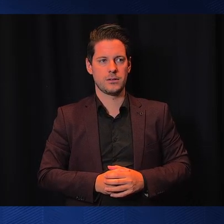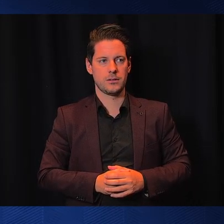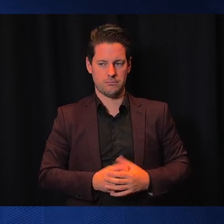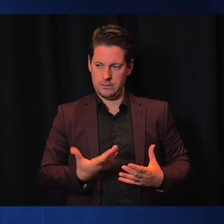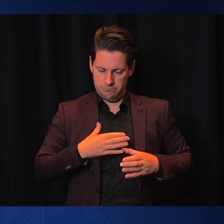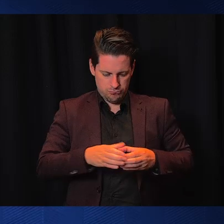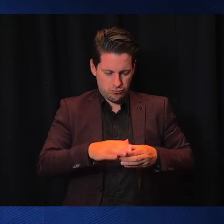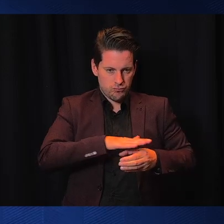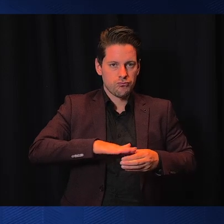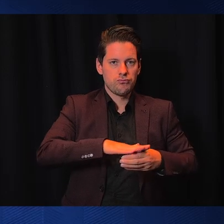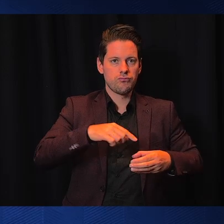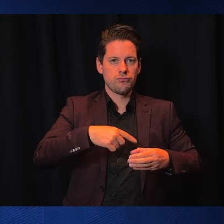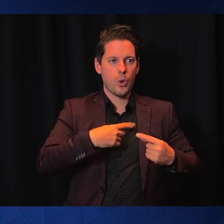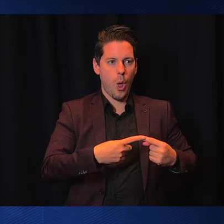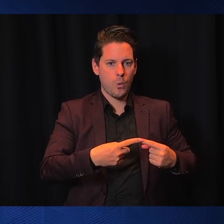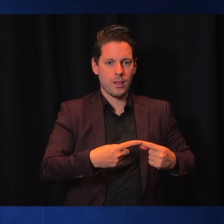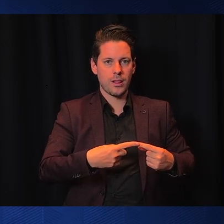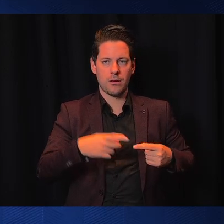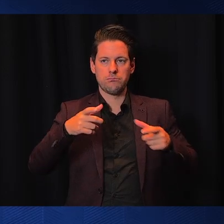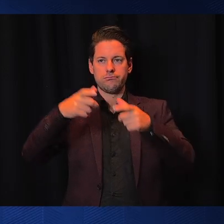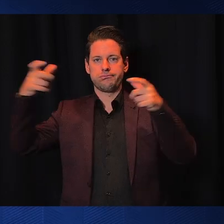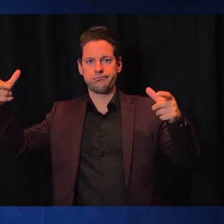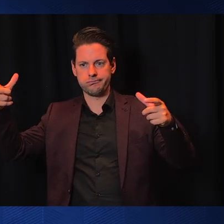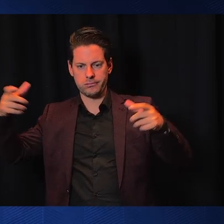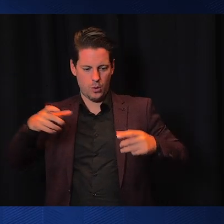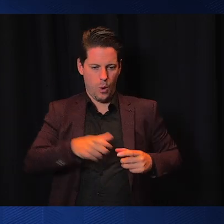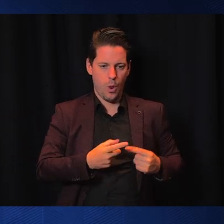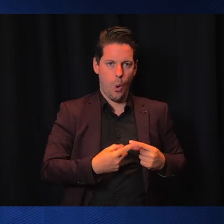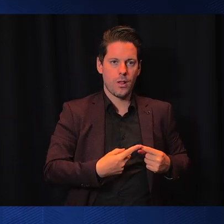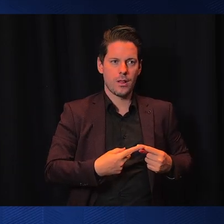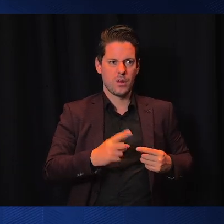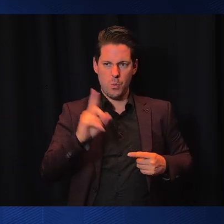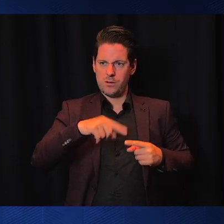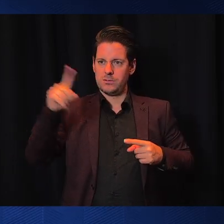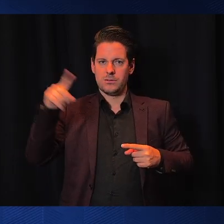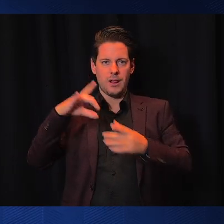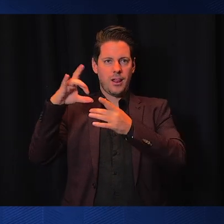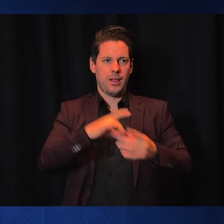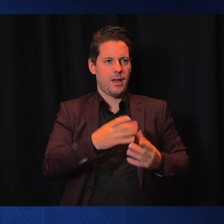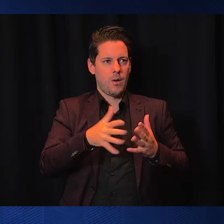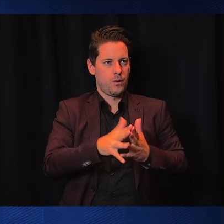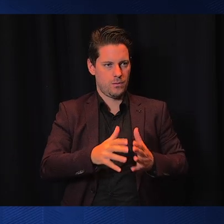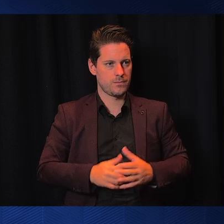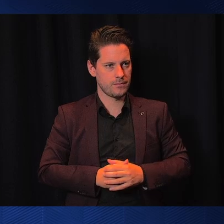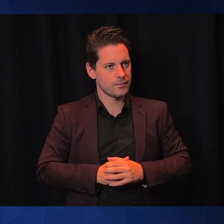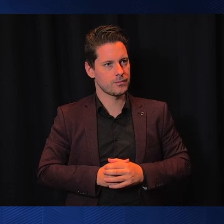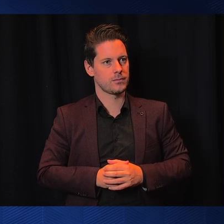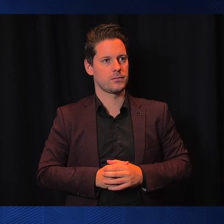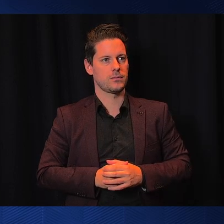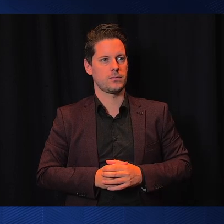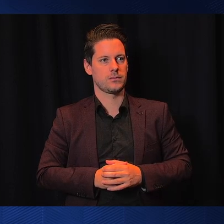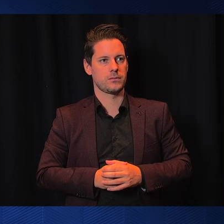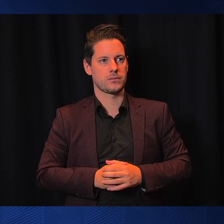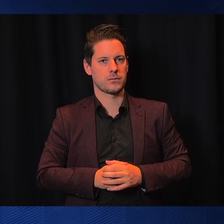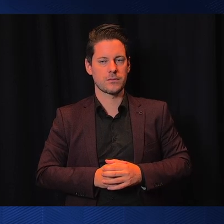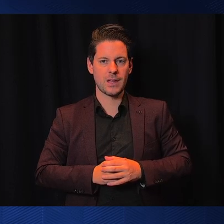local, there is something that is not local, and what is the relationship, right? And the third one is the notion, how do we